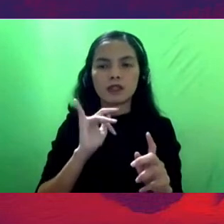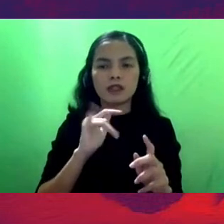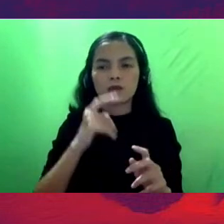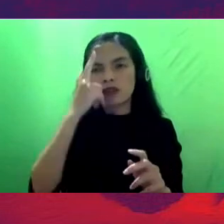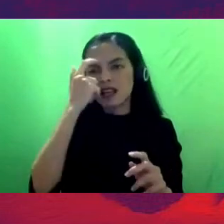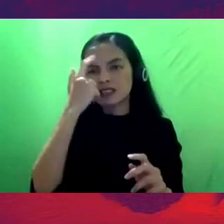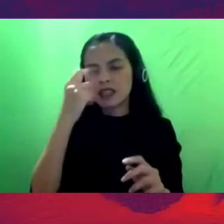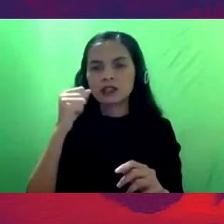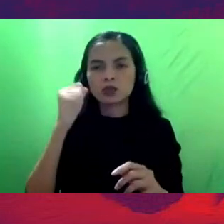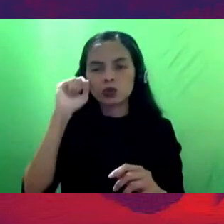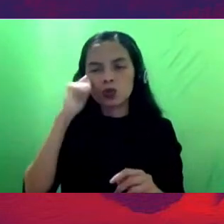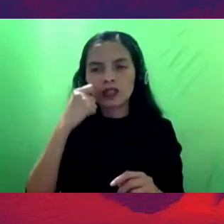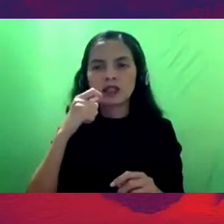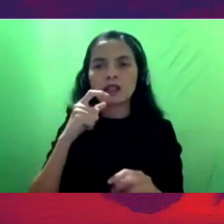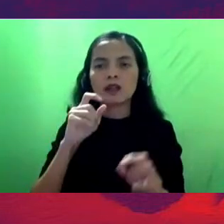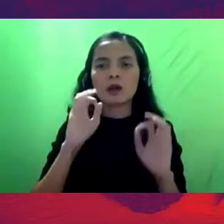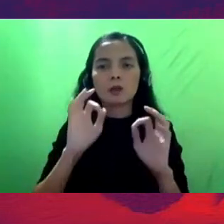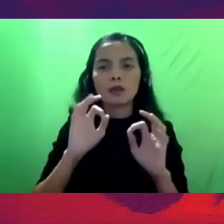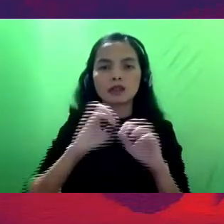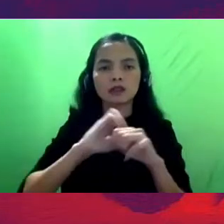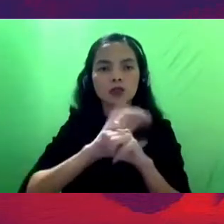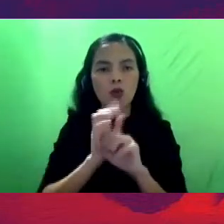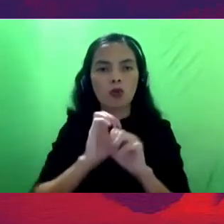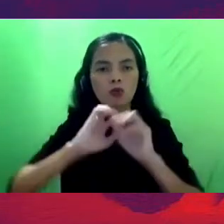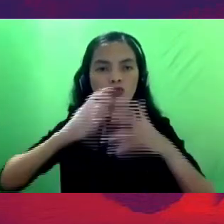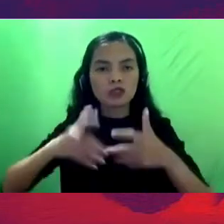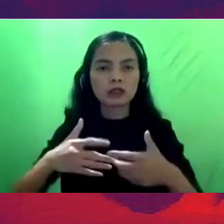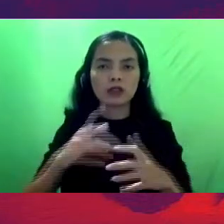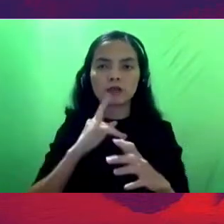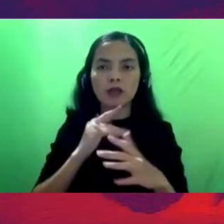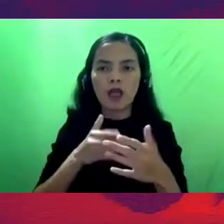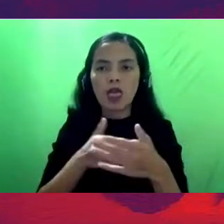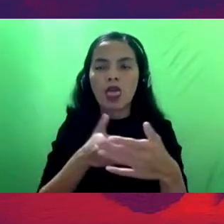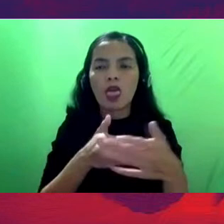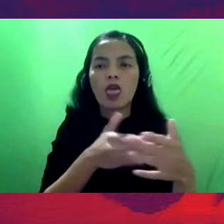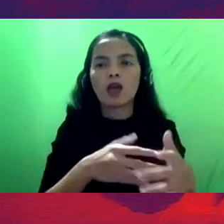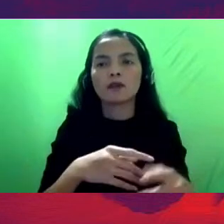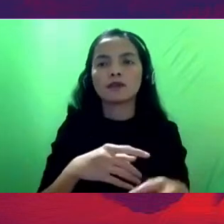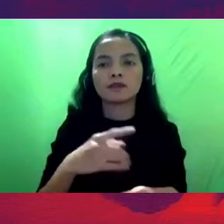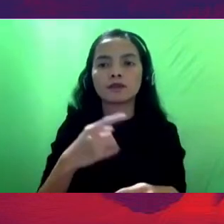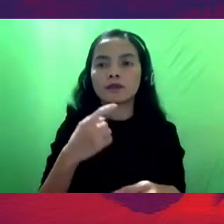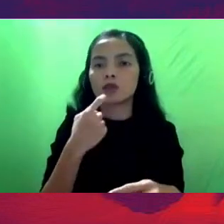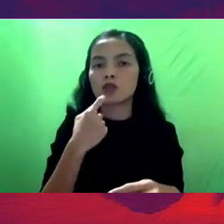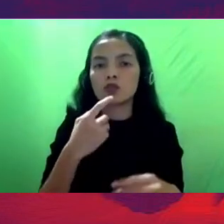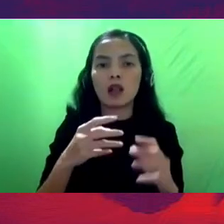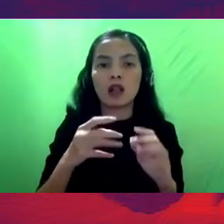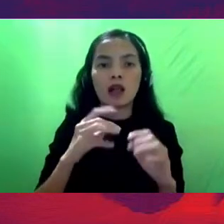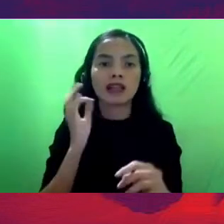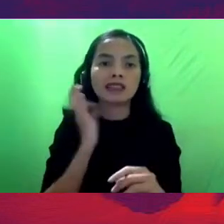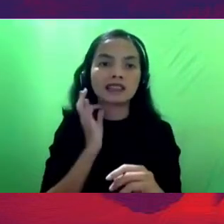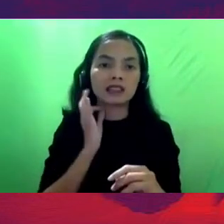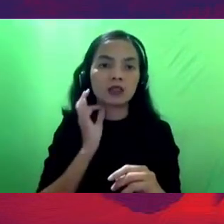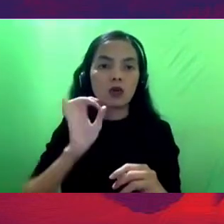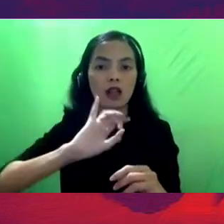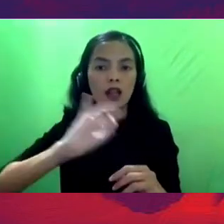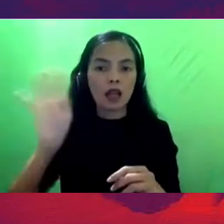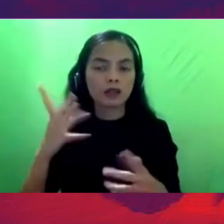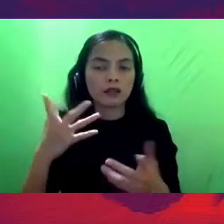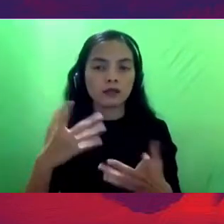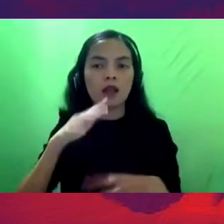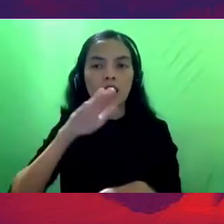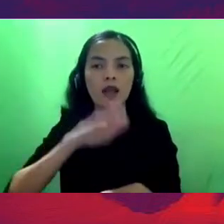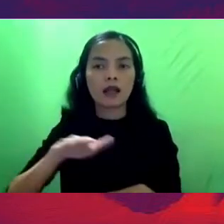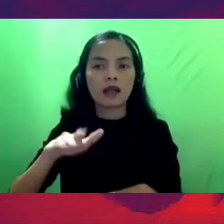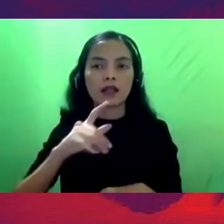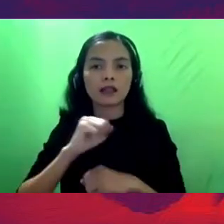time. In terms of other risks, some children are also afraid of getting infected by COVID.